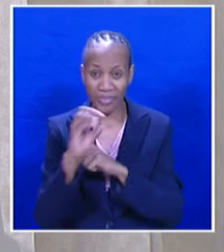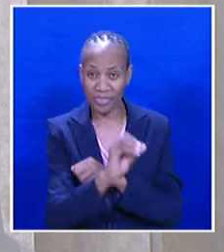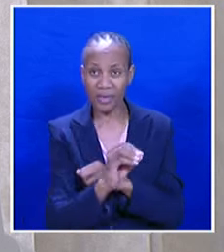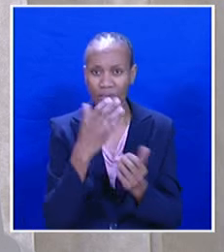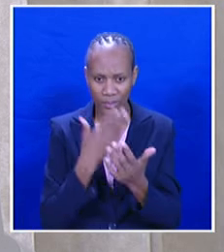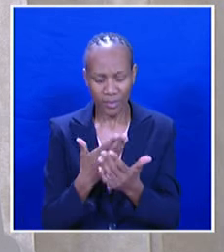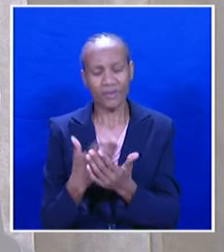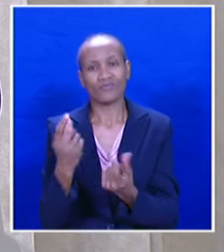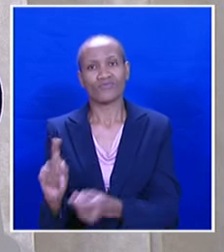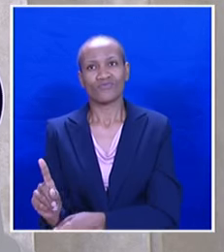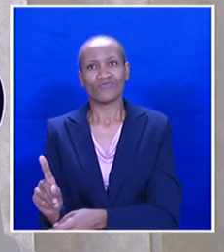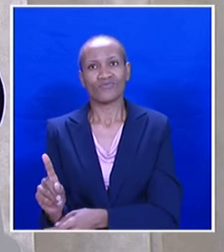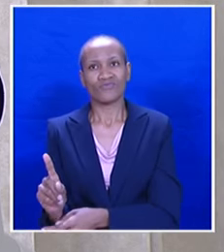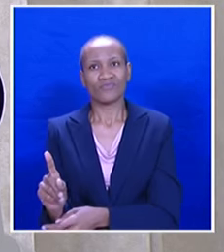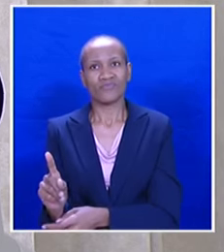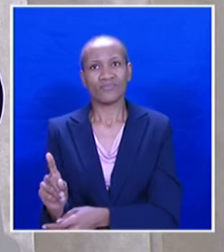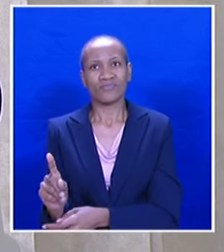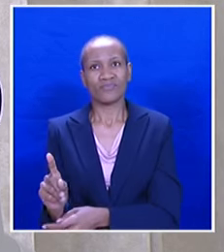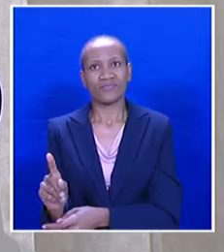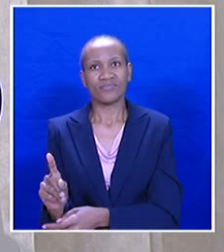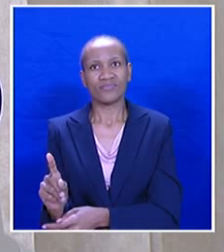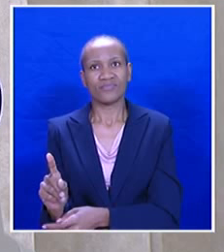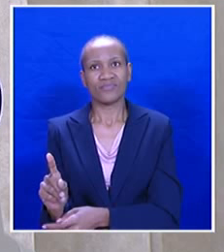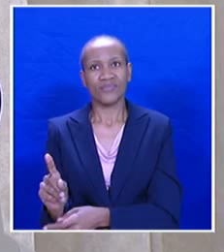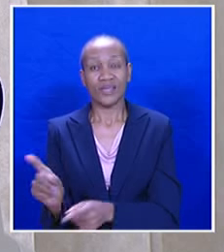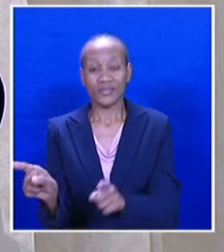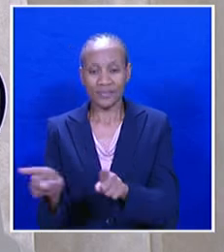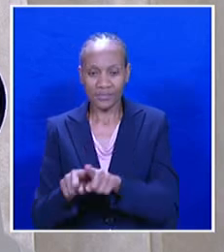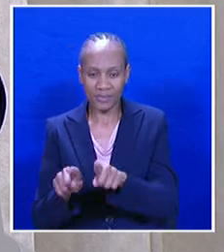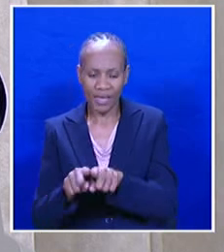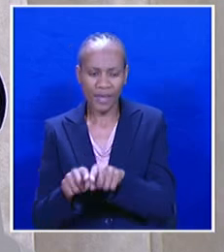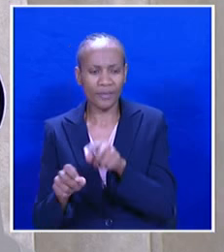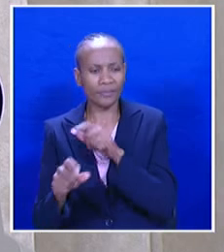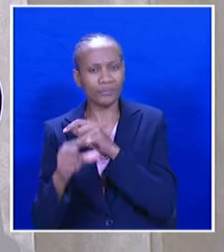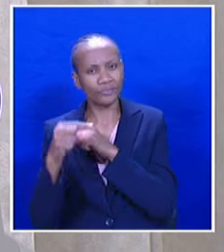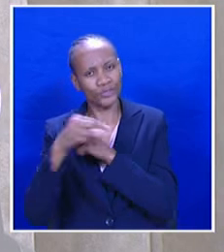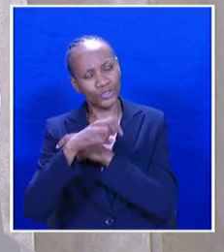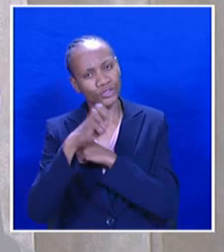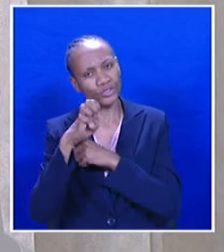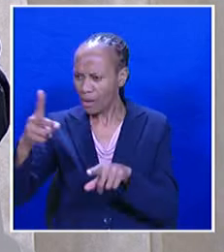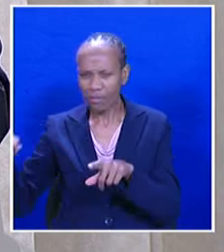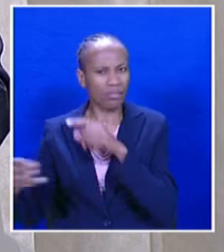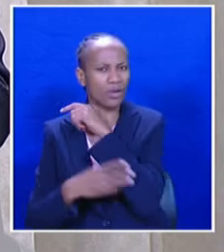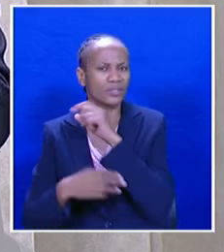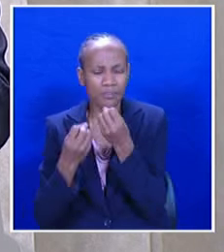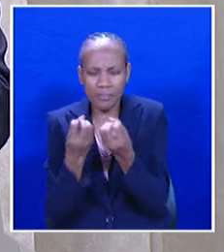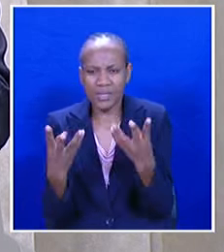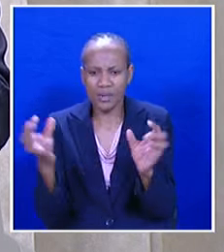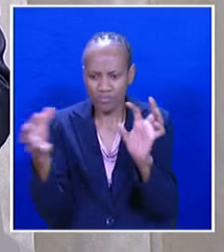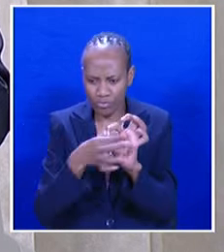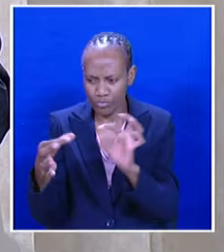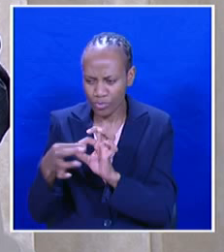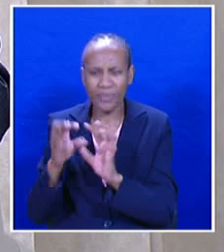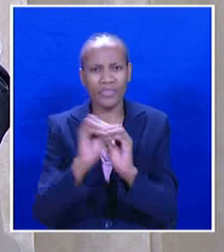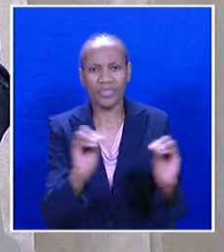as with Germany and indeed a number of other countries, we do enter into these agreements. And as we enter into